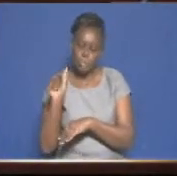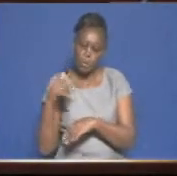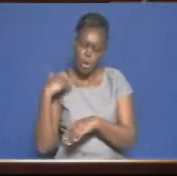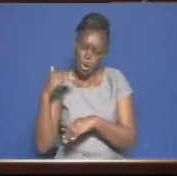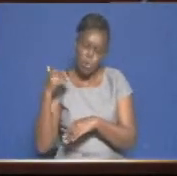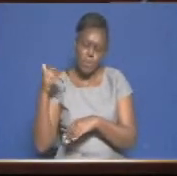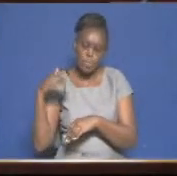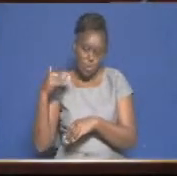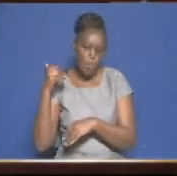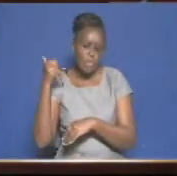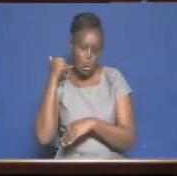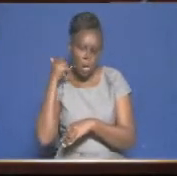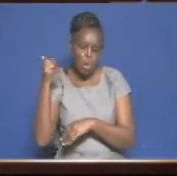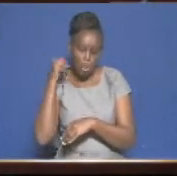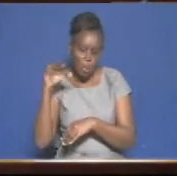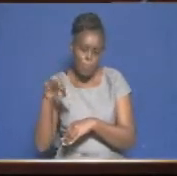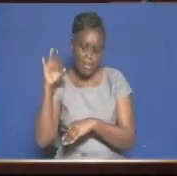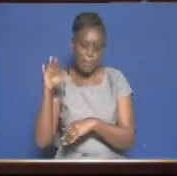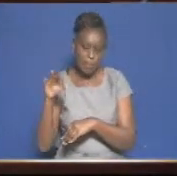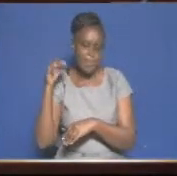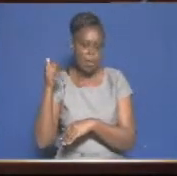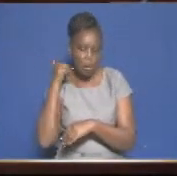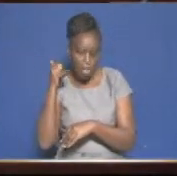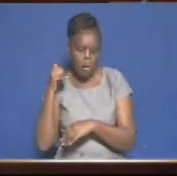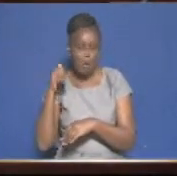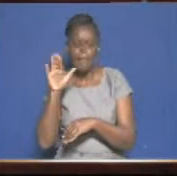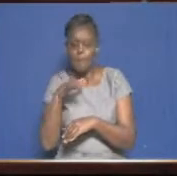the calls that come your way.